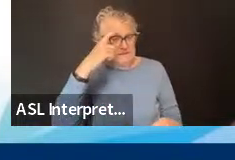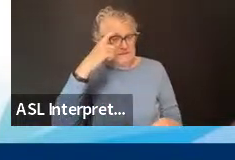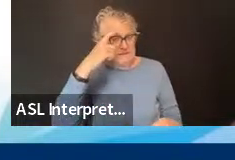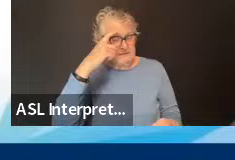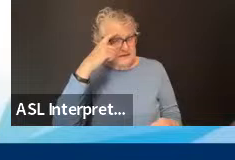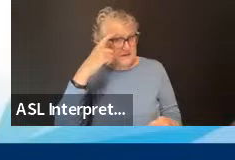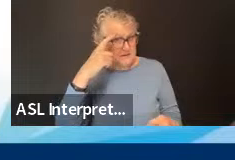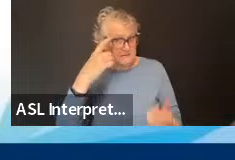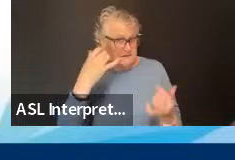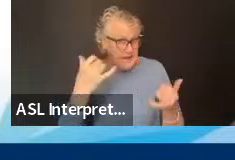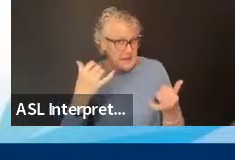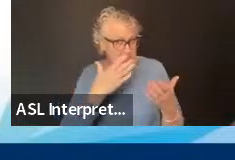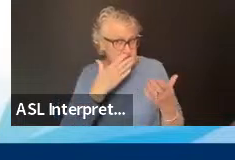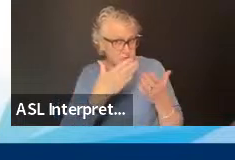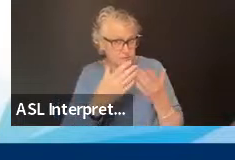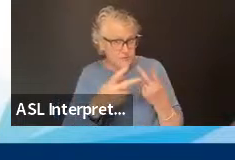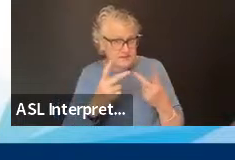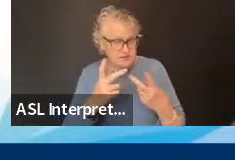findings.